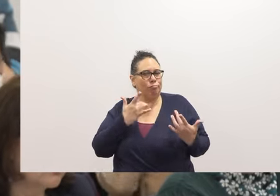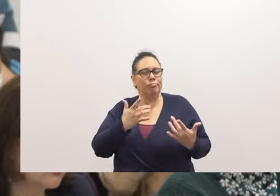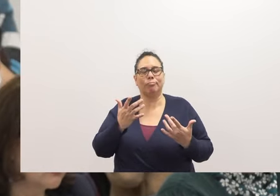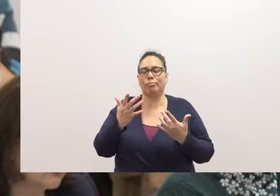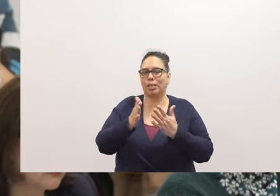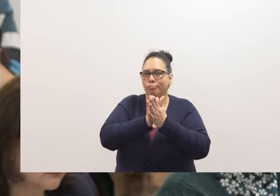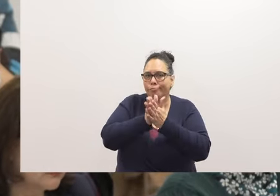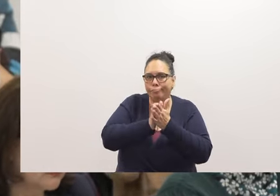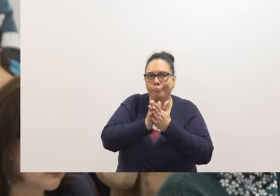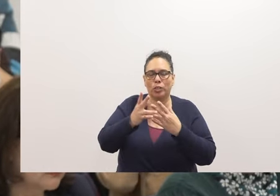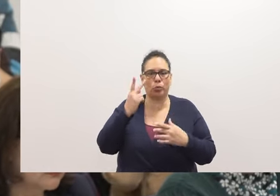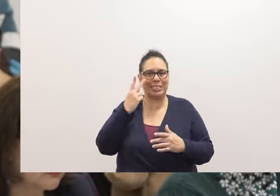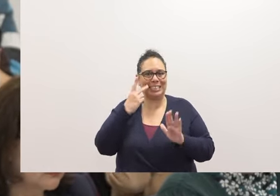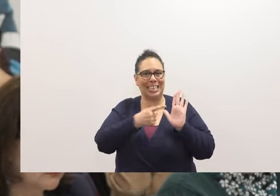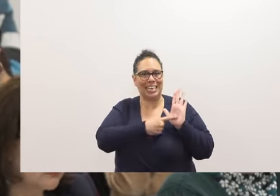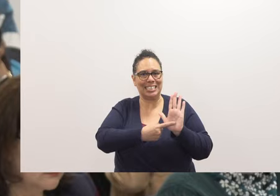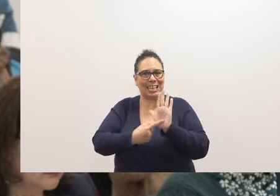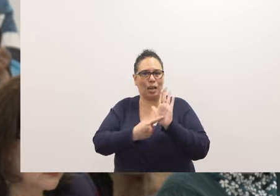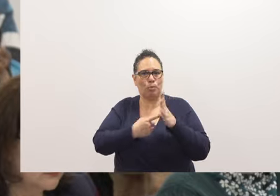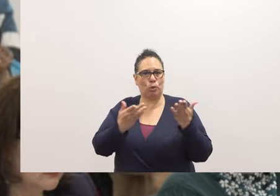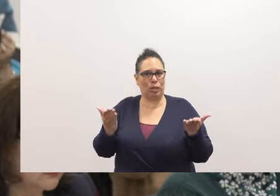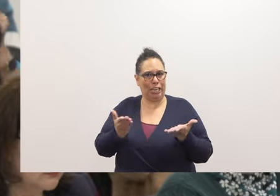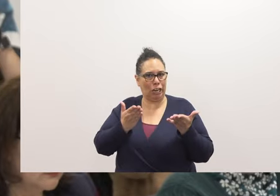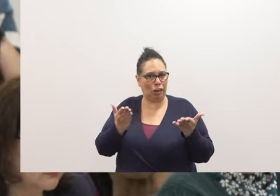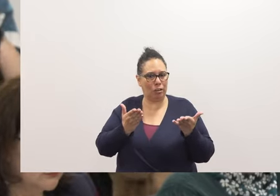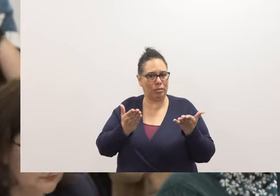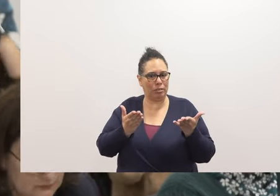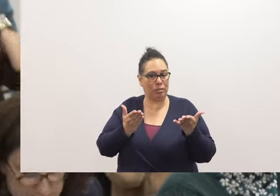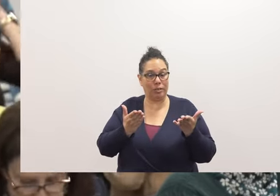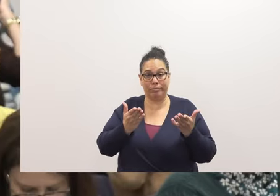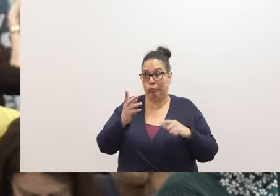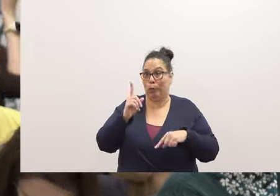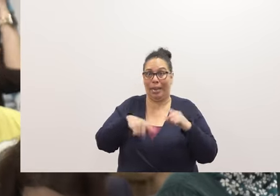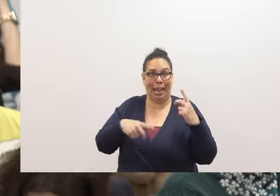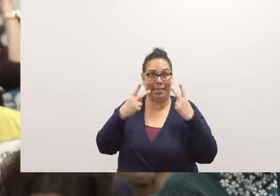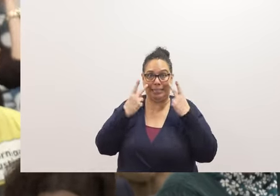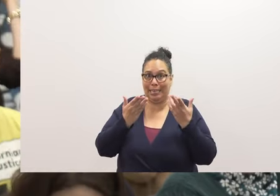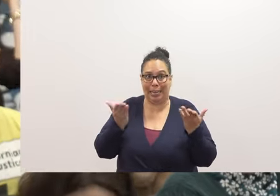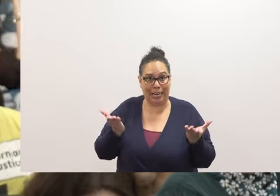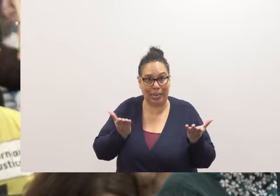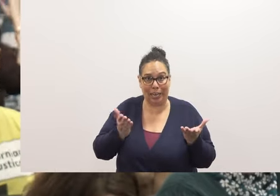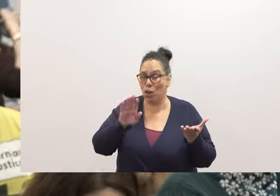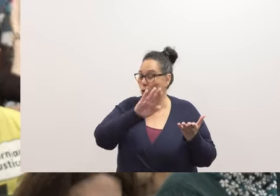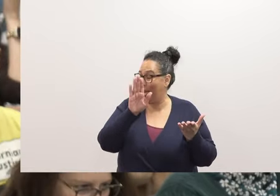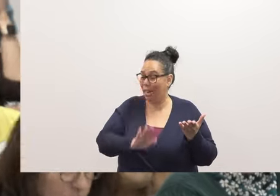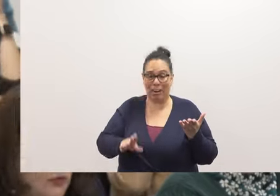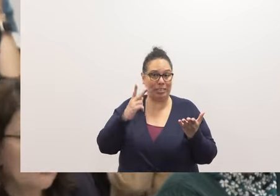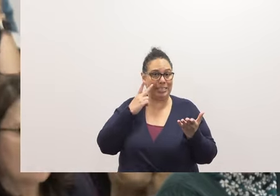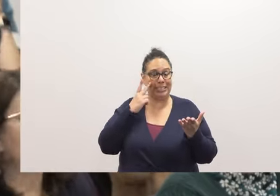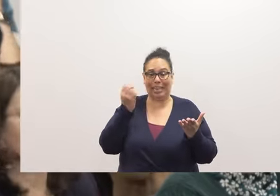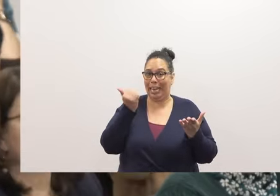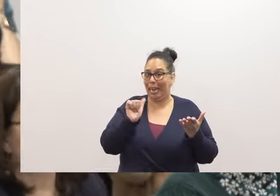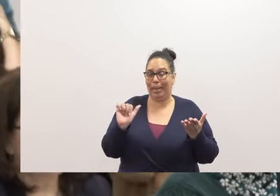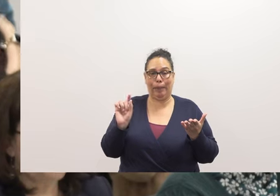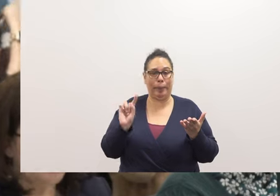we're seeing an example of it here. If you can't see it here, you'll never see it